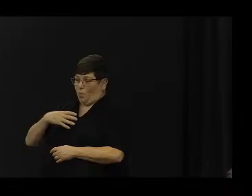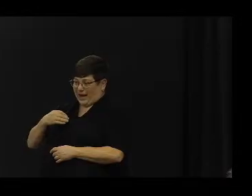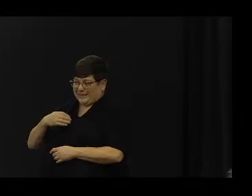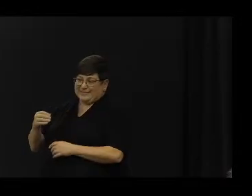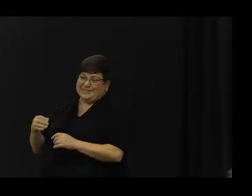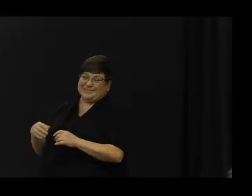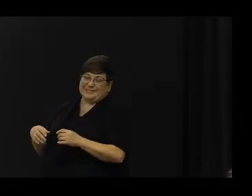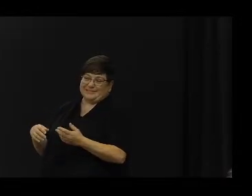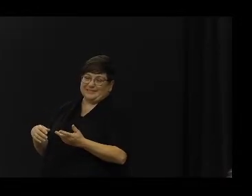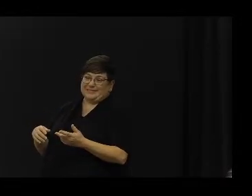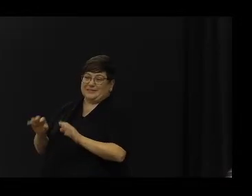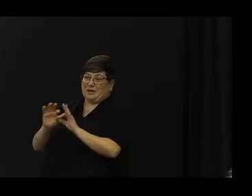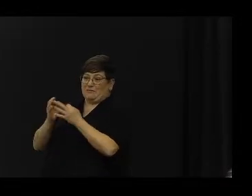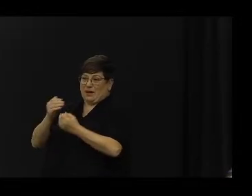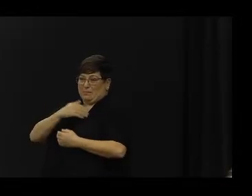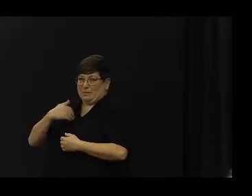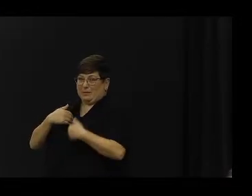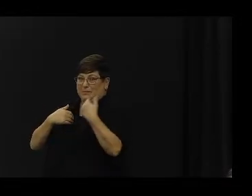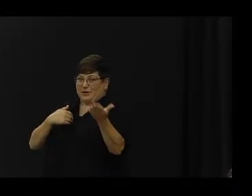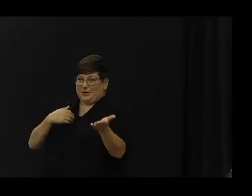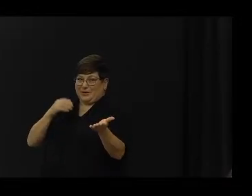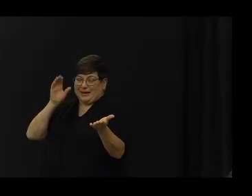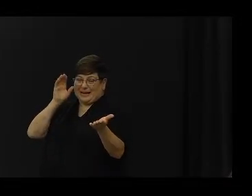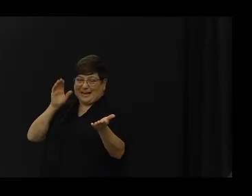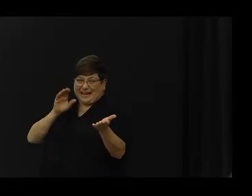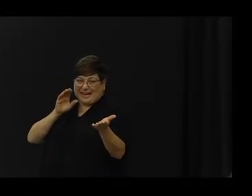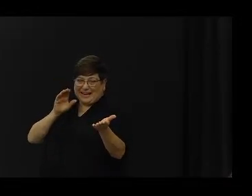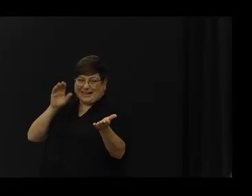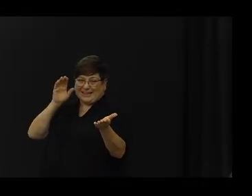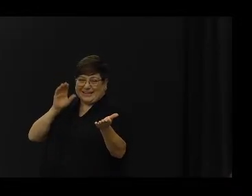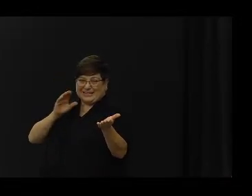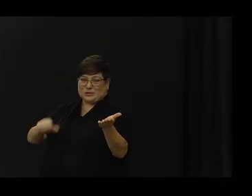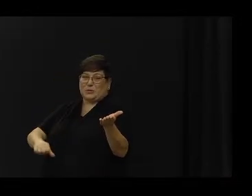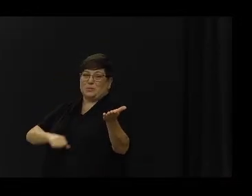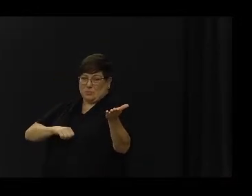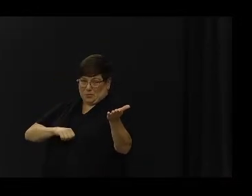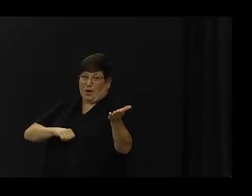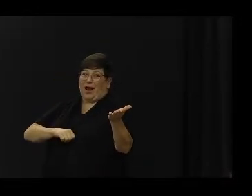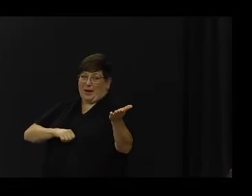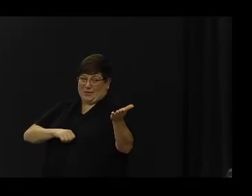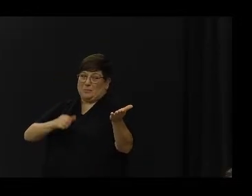has a family member here on the board, and so you have to be very proud, correct?